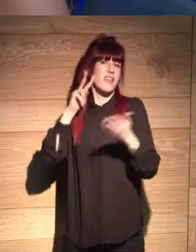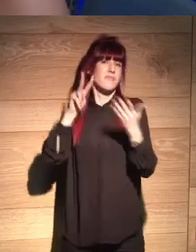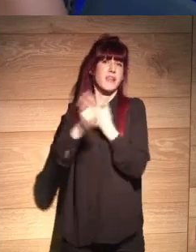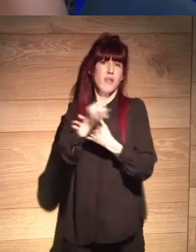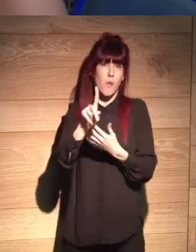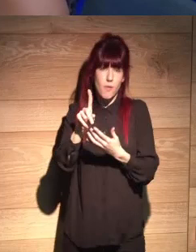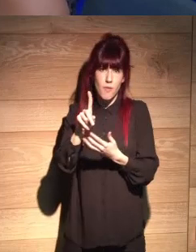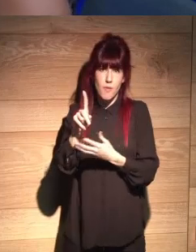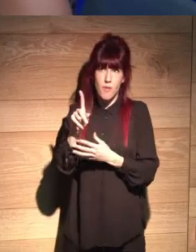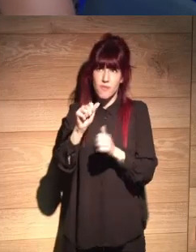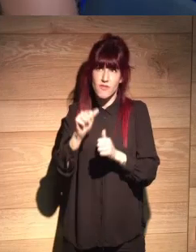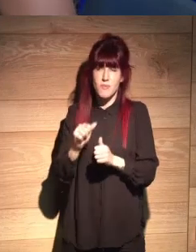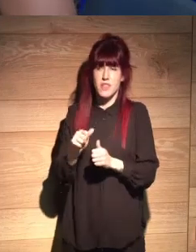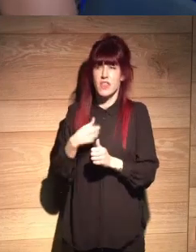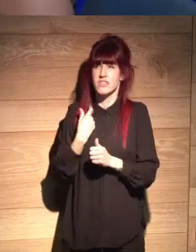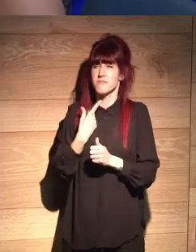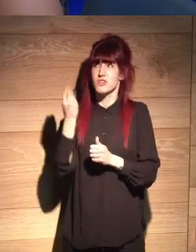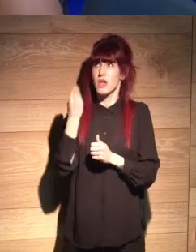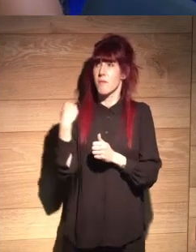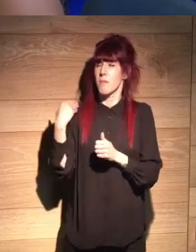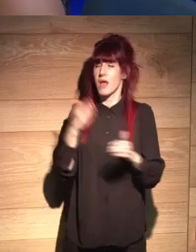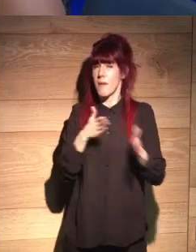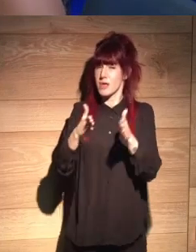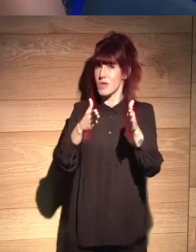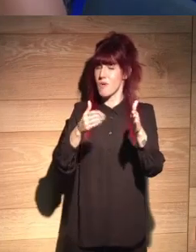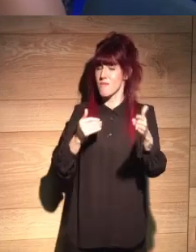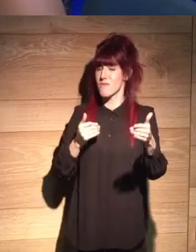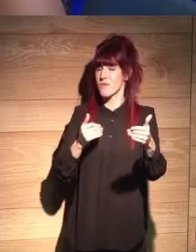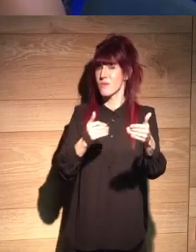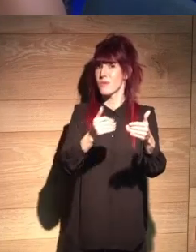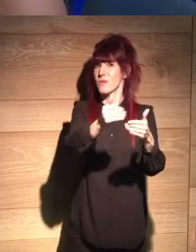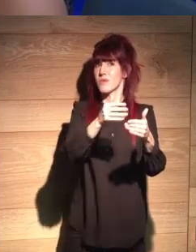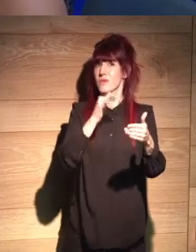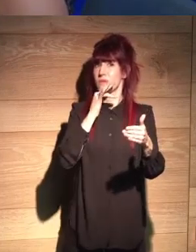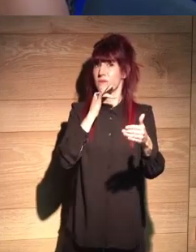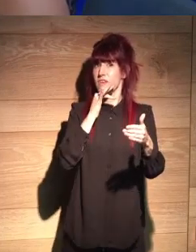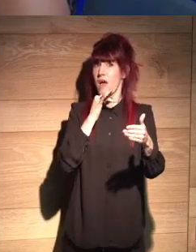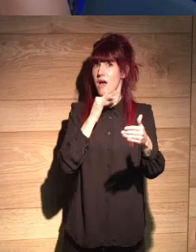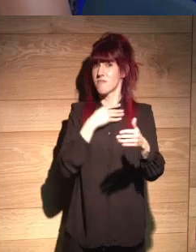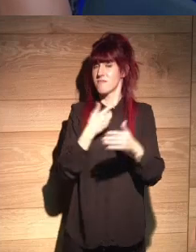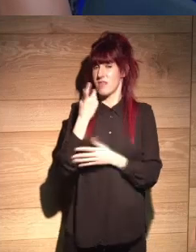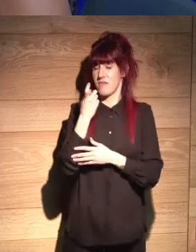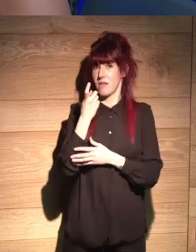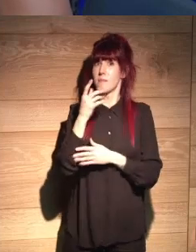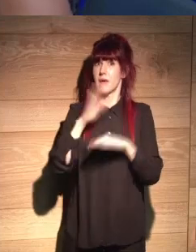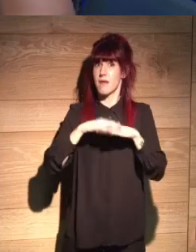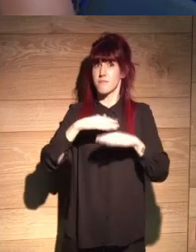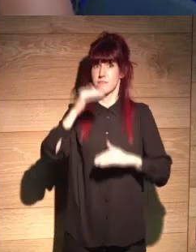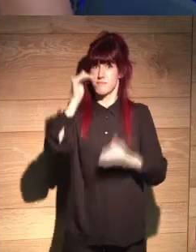not doing it transparently. So there is still a path in order to work and to try to break that